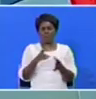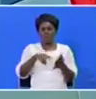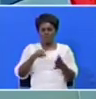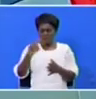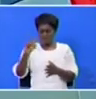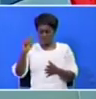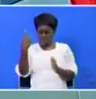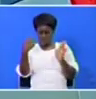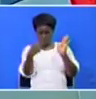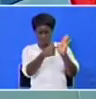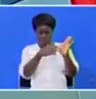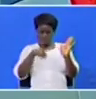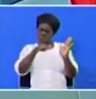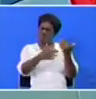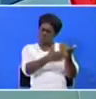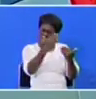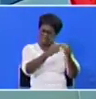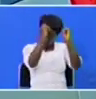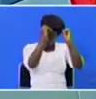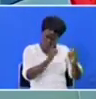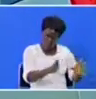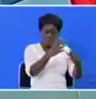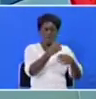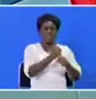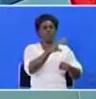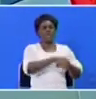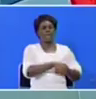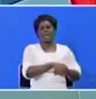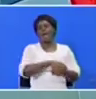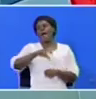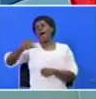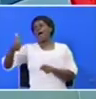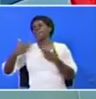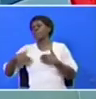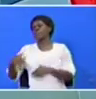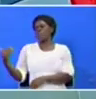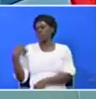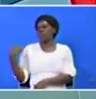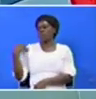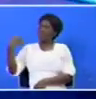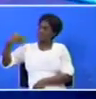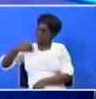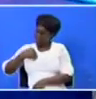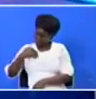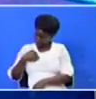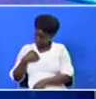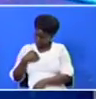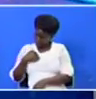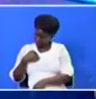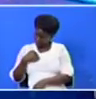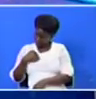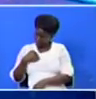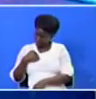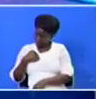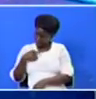first point is, if you do not care whoever gets the contract, then if some of the players legitimately care and have raised the concern, you